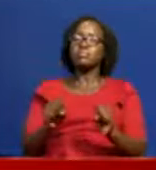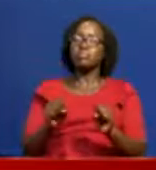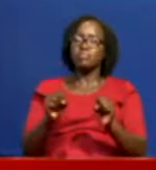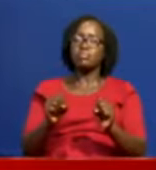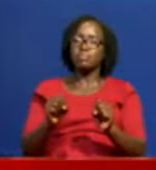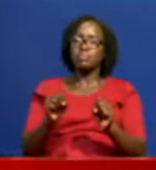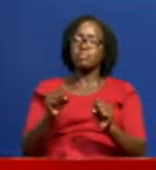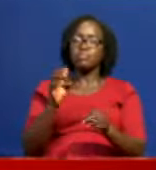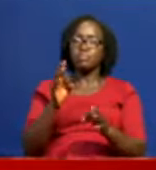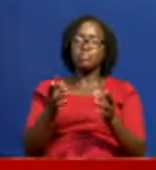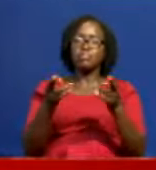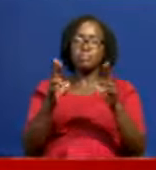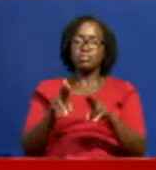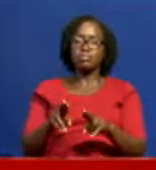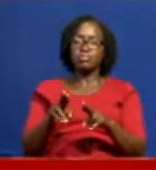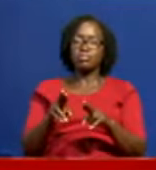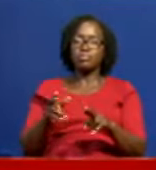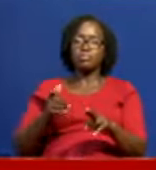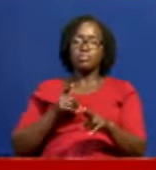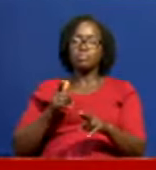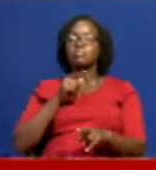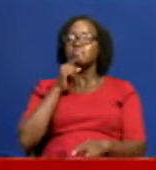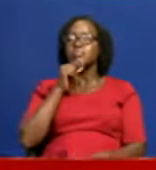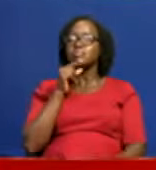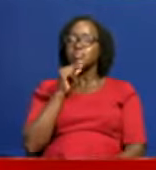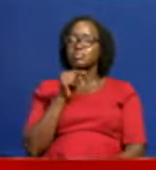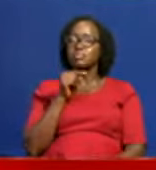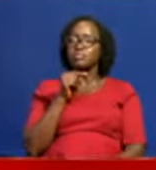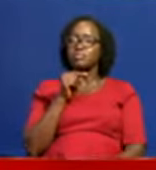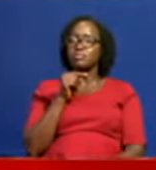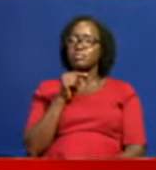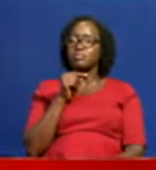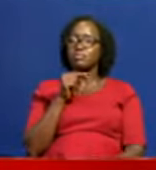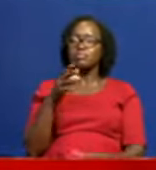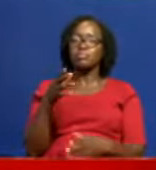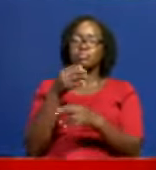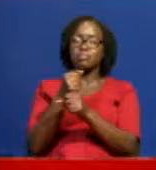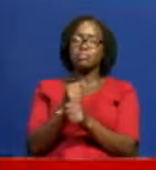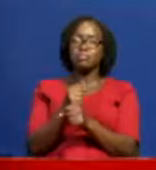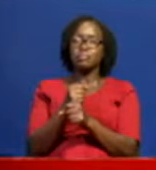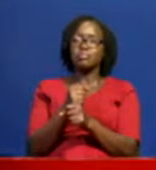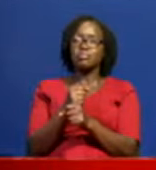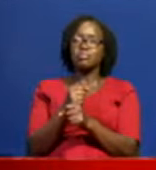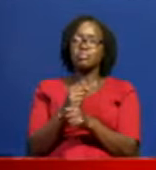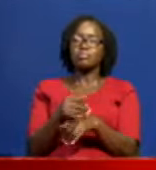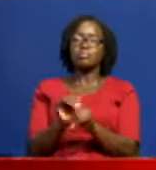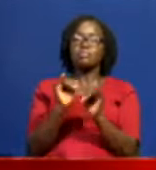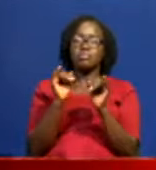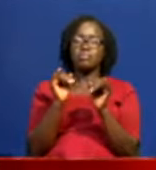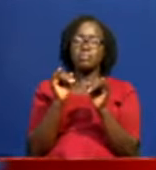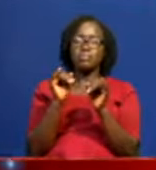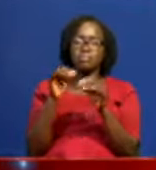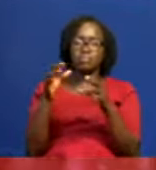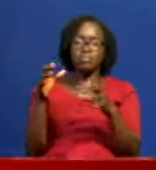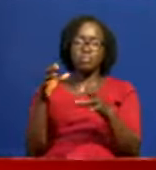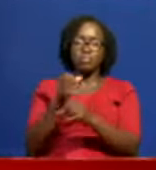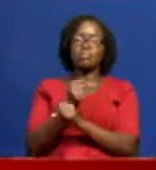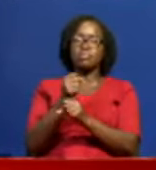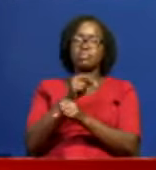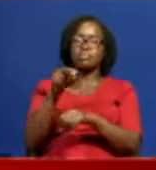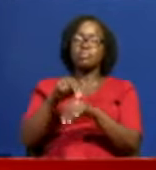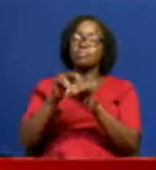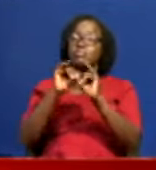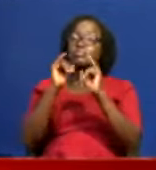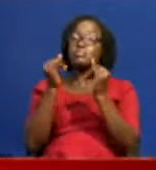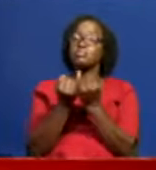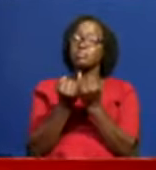Whenever this happens, ladies and gentlemen, their associates can attempt to hijack national